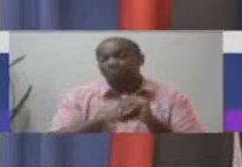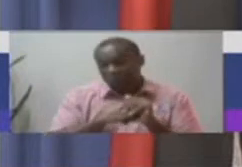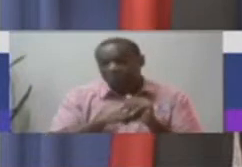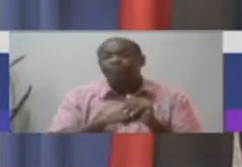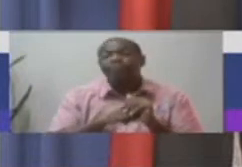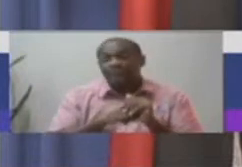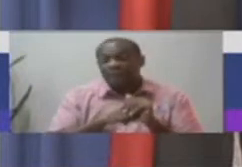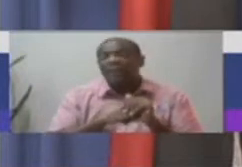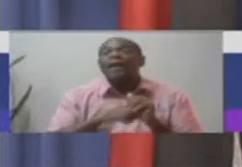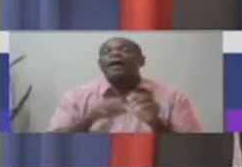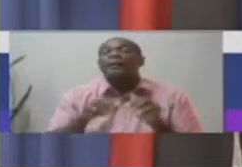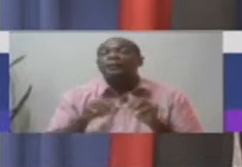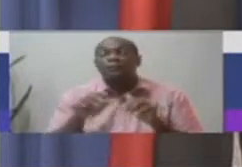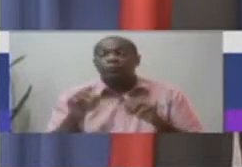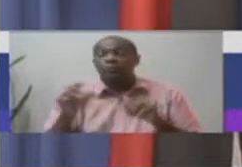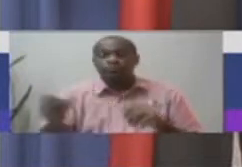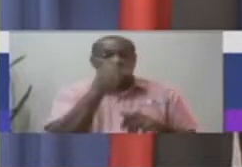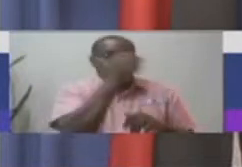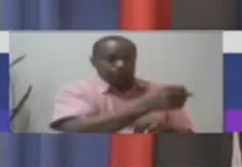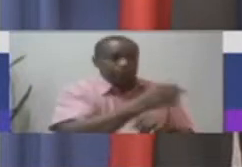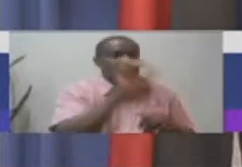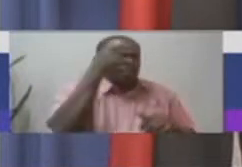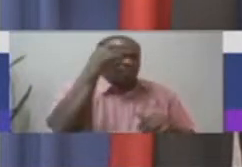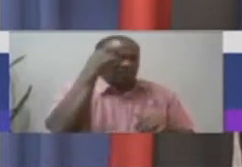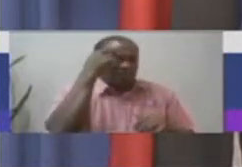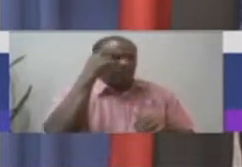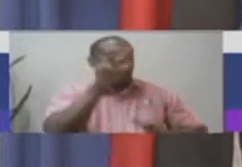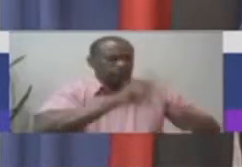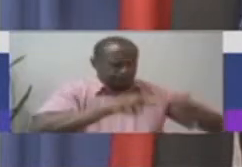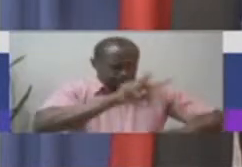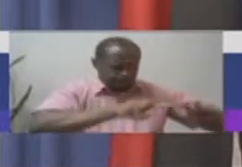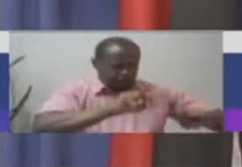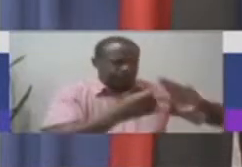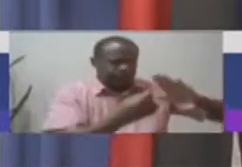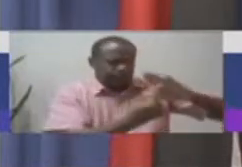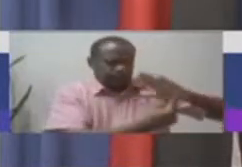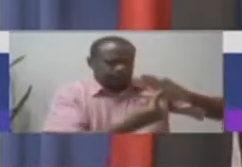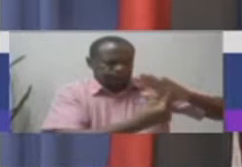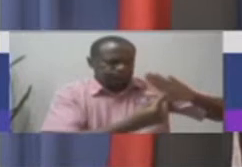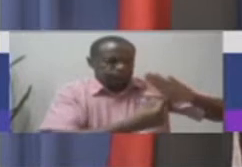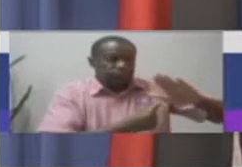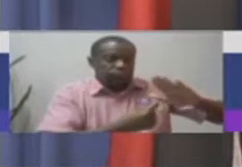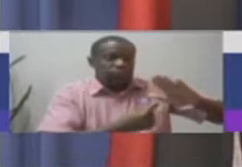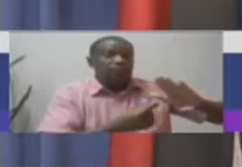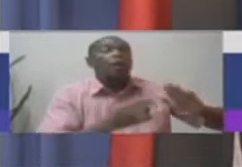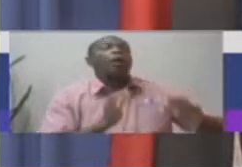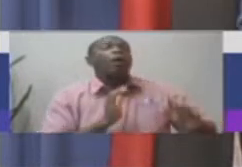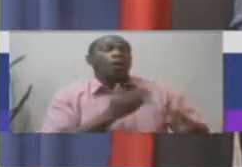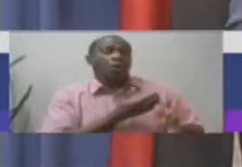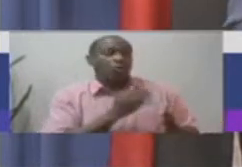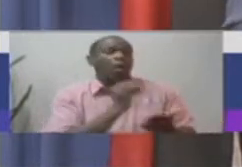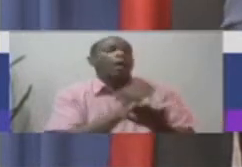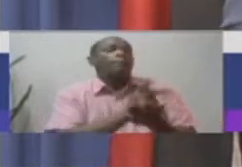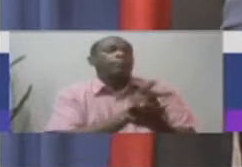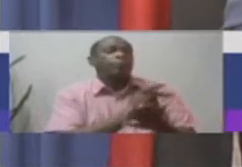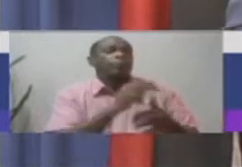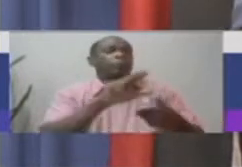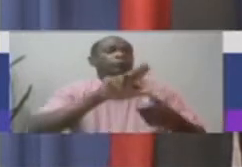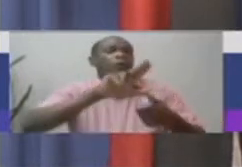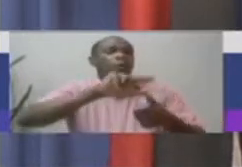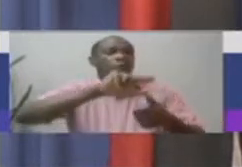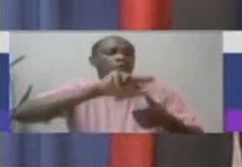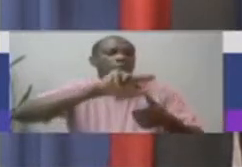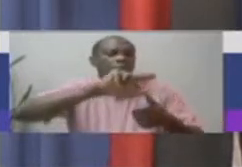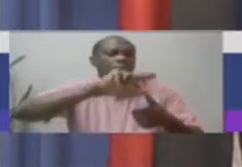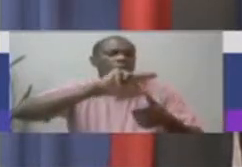at venues, certain approved hotels authorized by the County Medical Office CMO, and that would